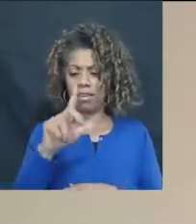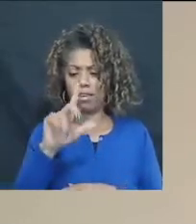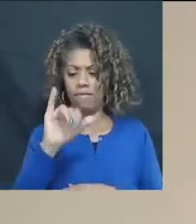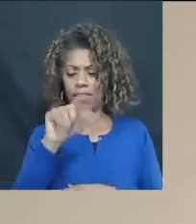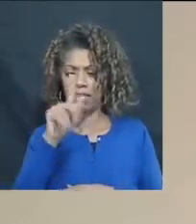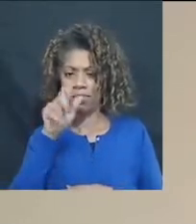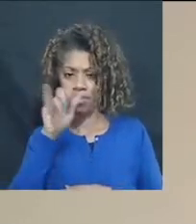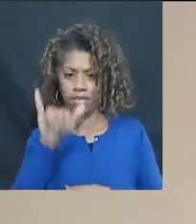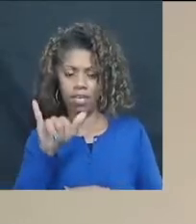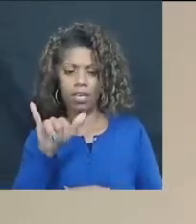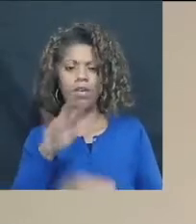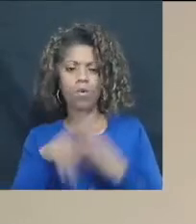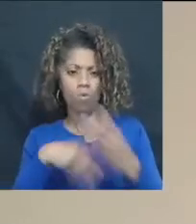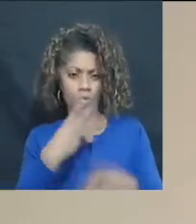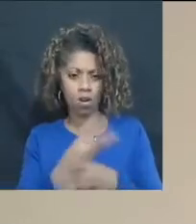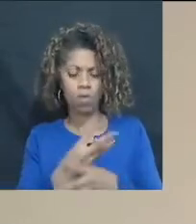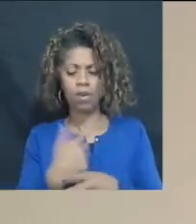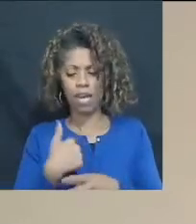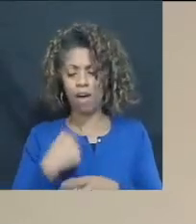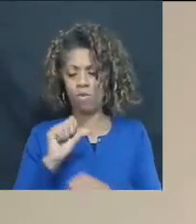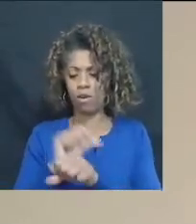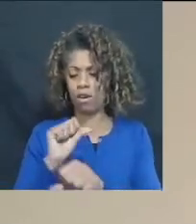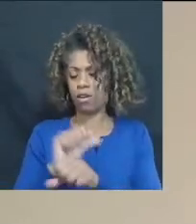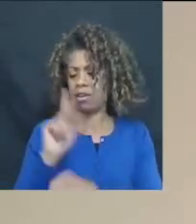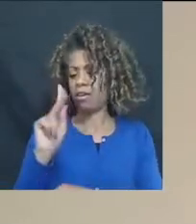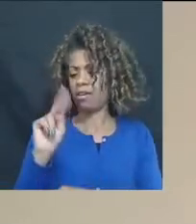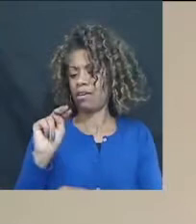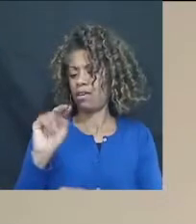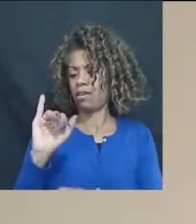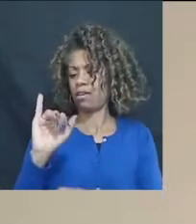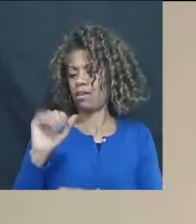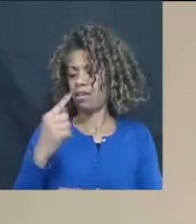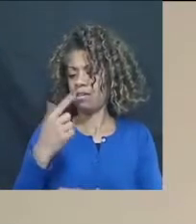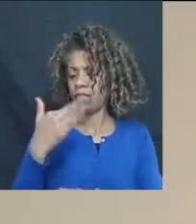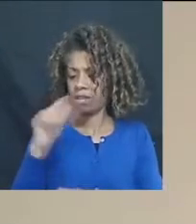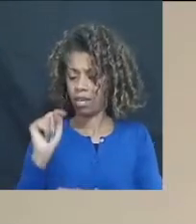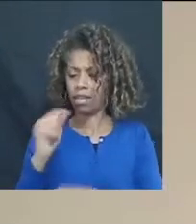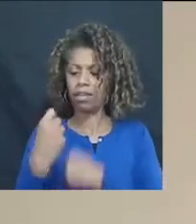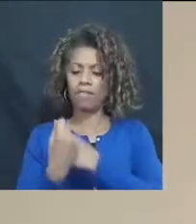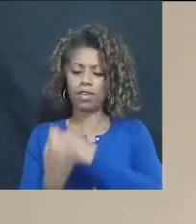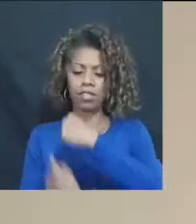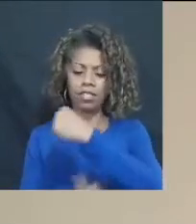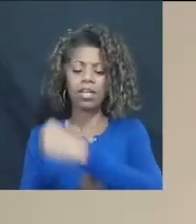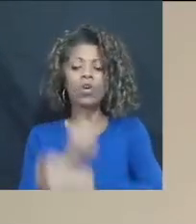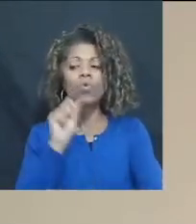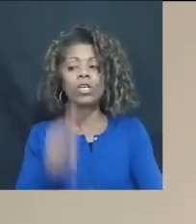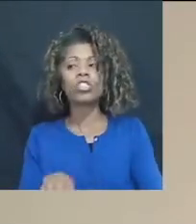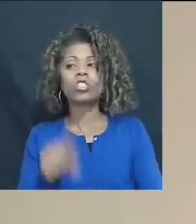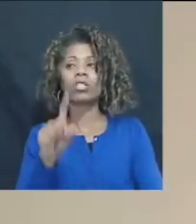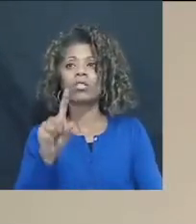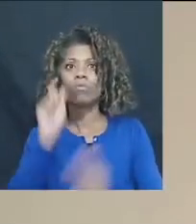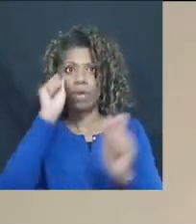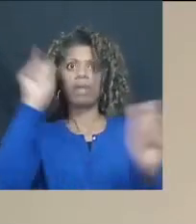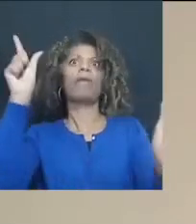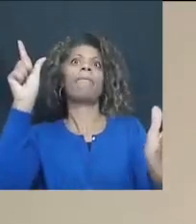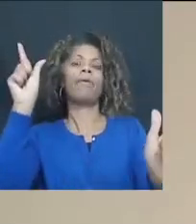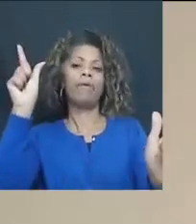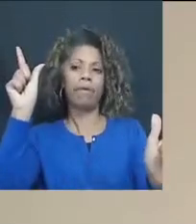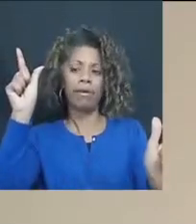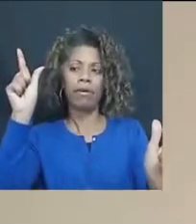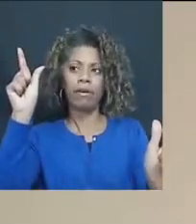communities. And in that world, we should wake up to the fact that we have spent over the last 50